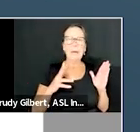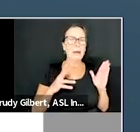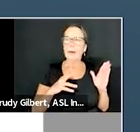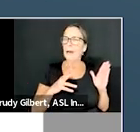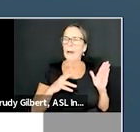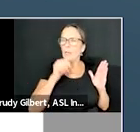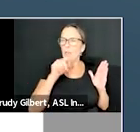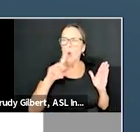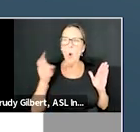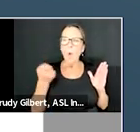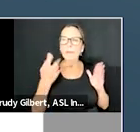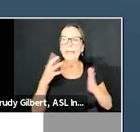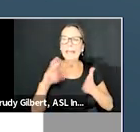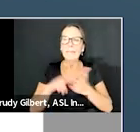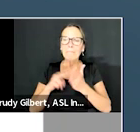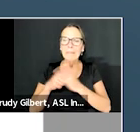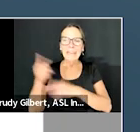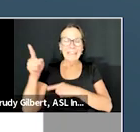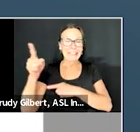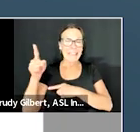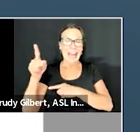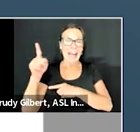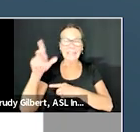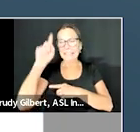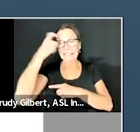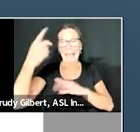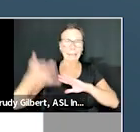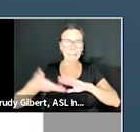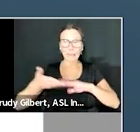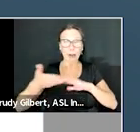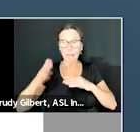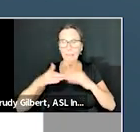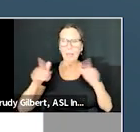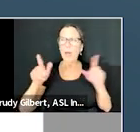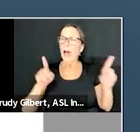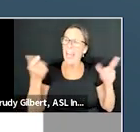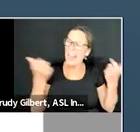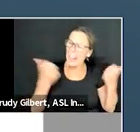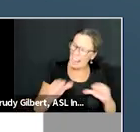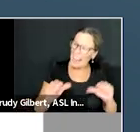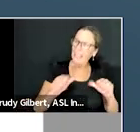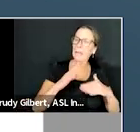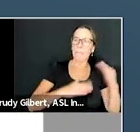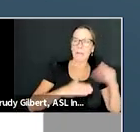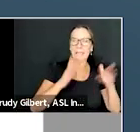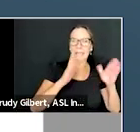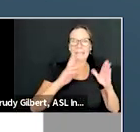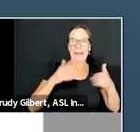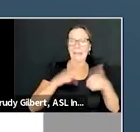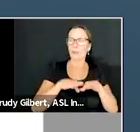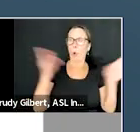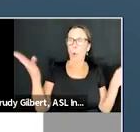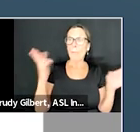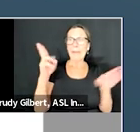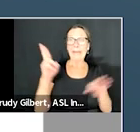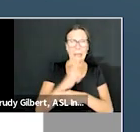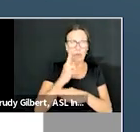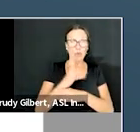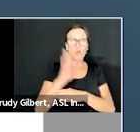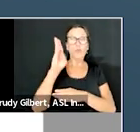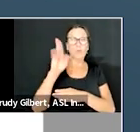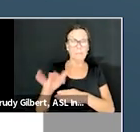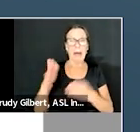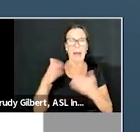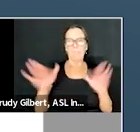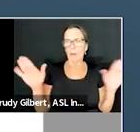mean buildings that are owned and operated by the Commonwealth, but any building that is open to and used by the public. So this would be